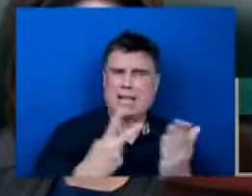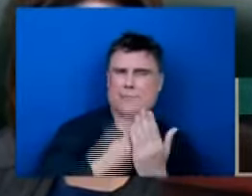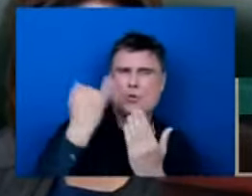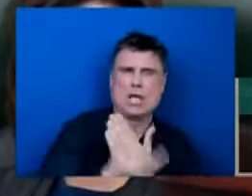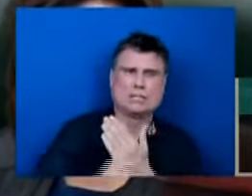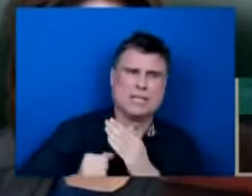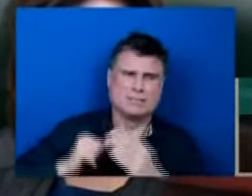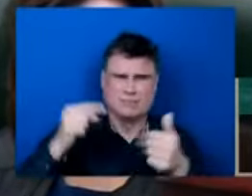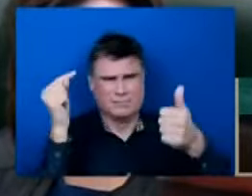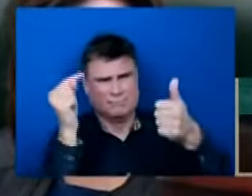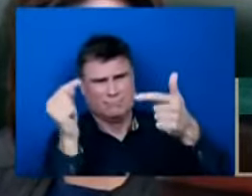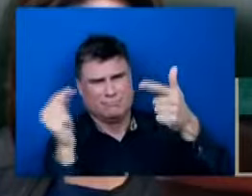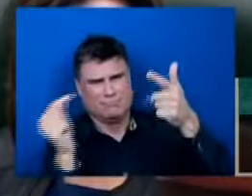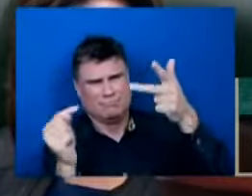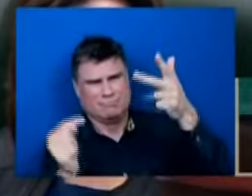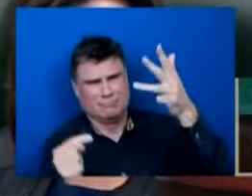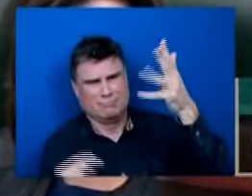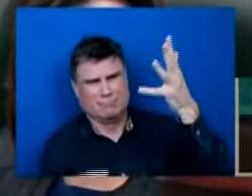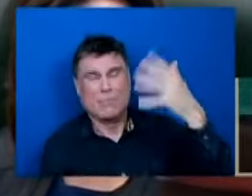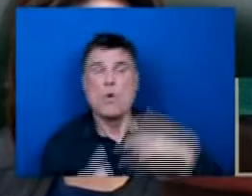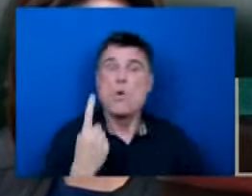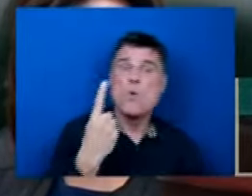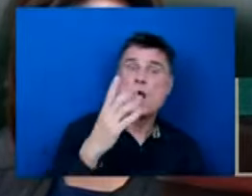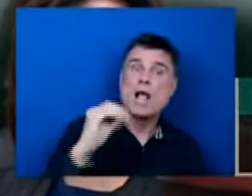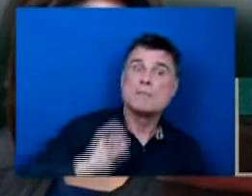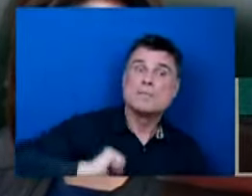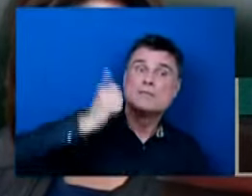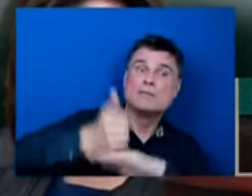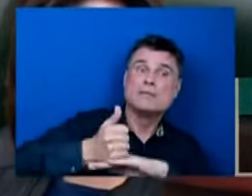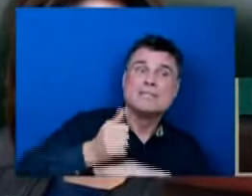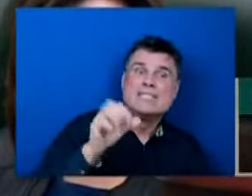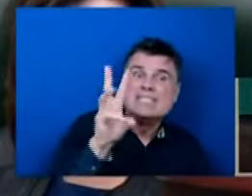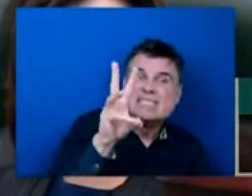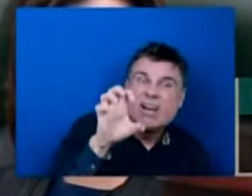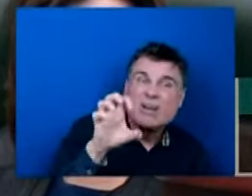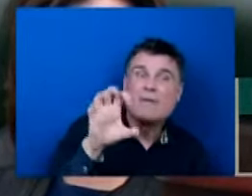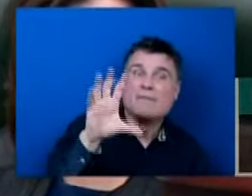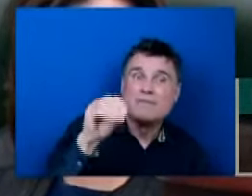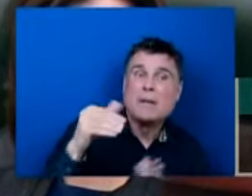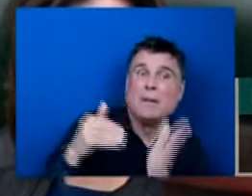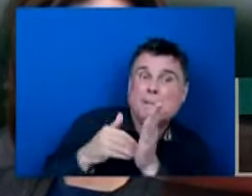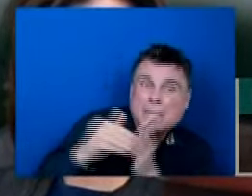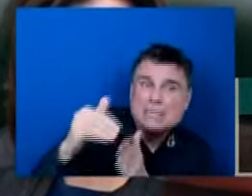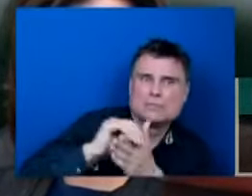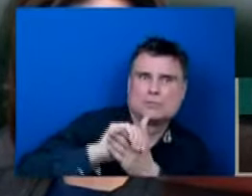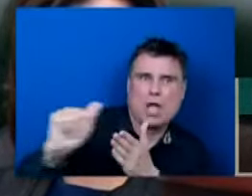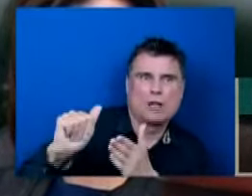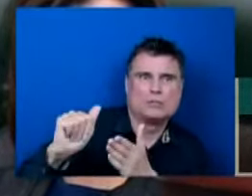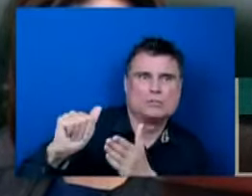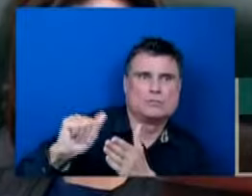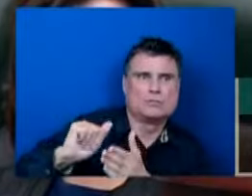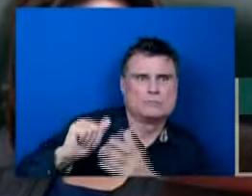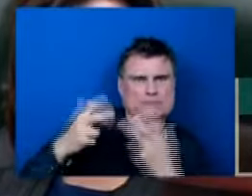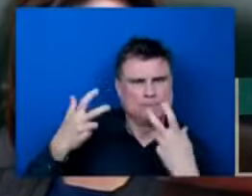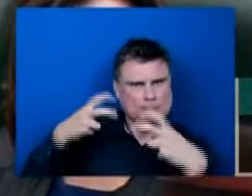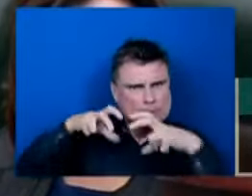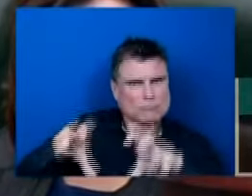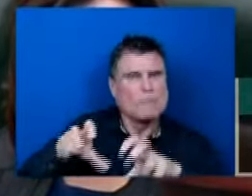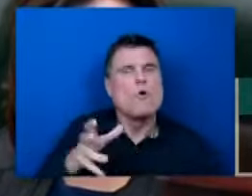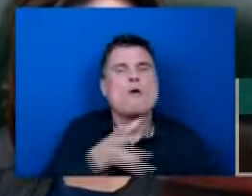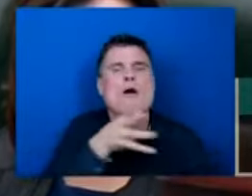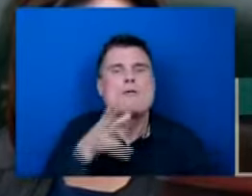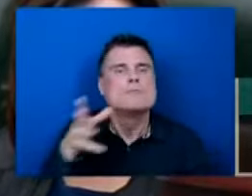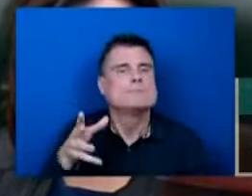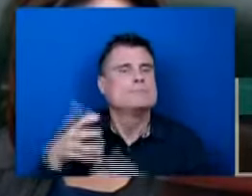$650 million canola crushing plant near Lamont. And Fortune Minerals is investing $200 million for a refinery